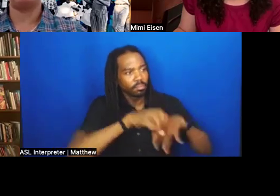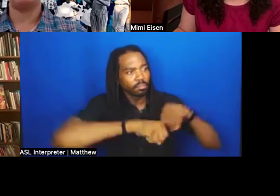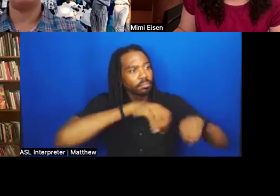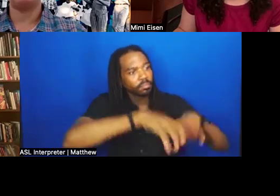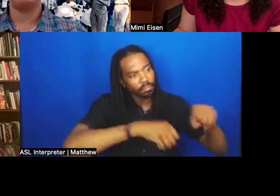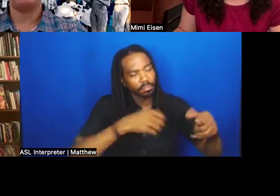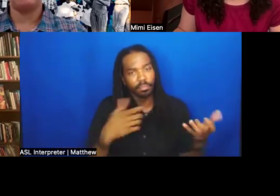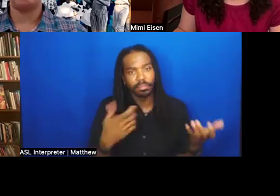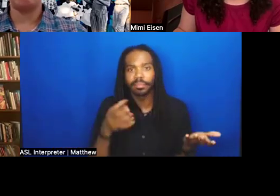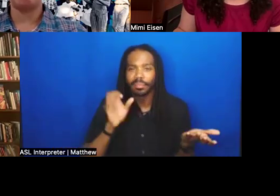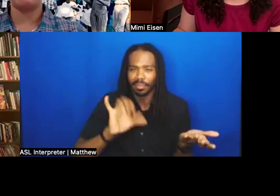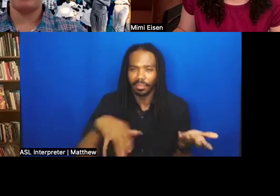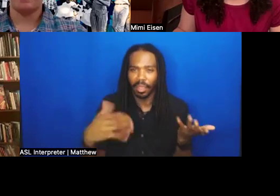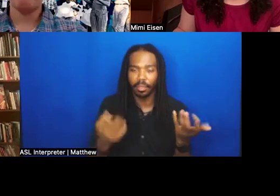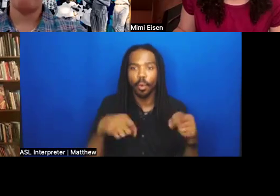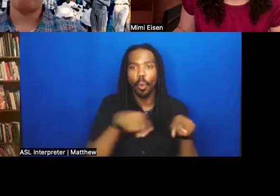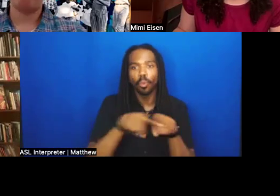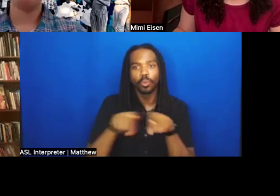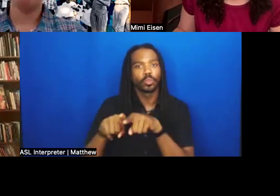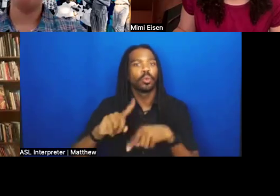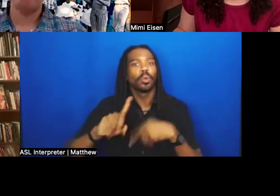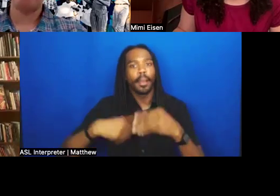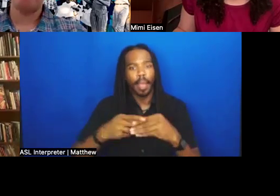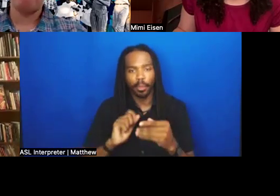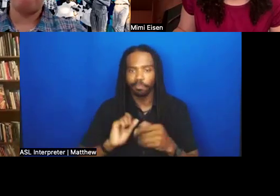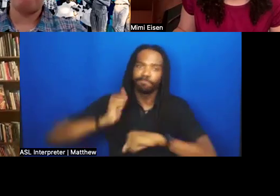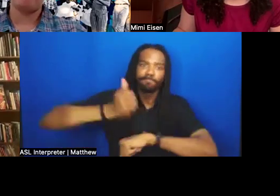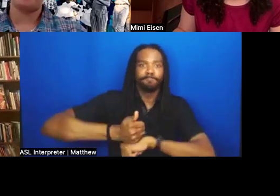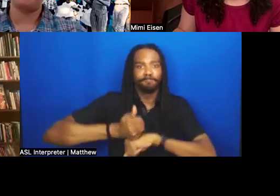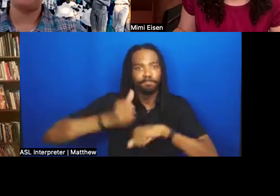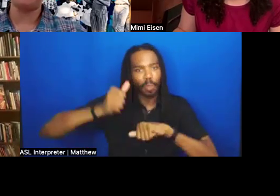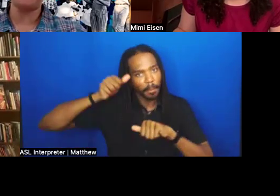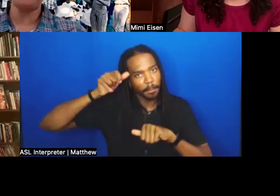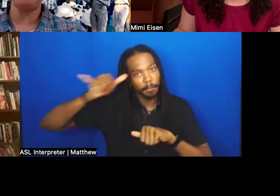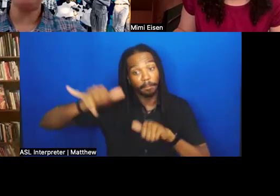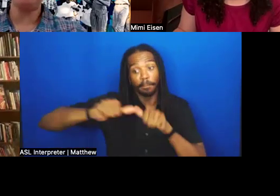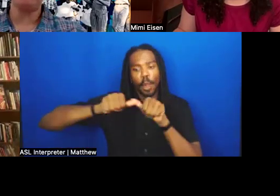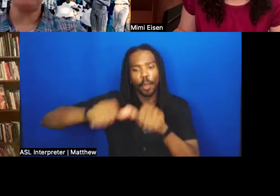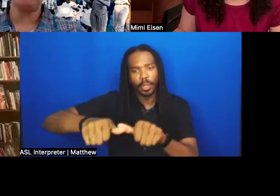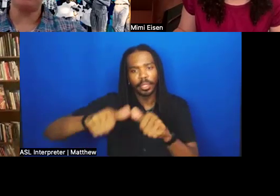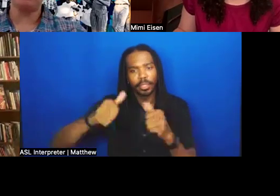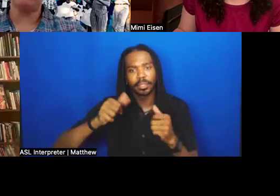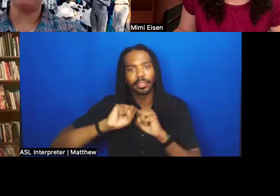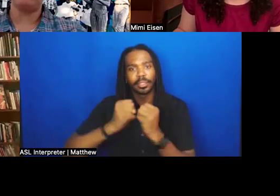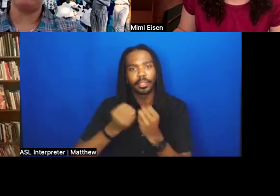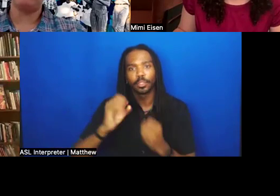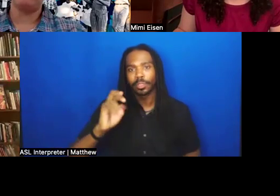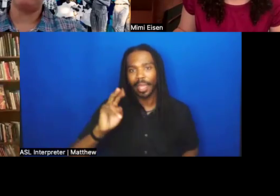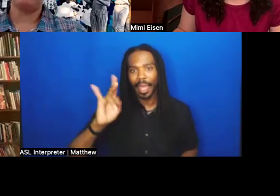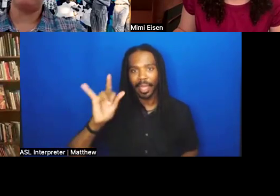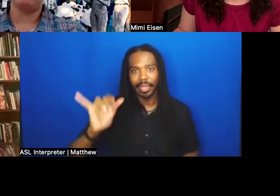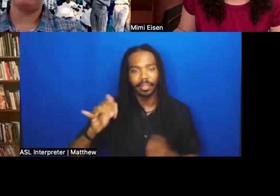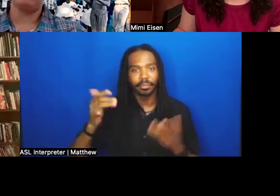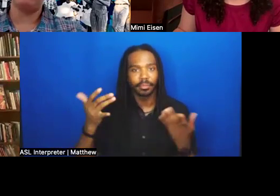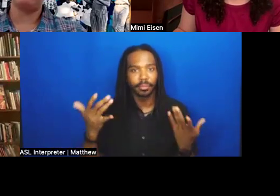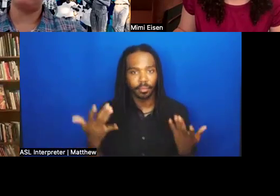establishing that permanent settler colonial society. And I think it's important because